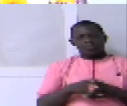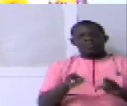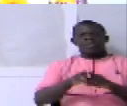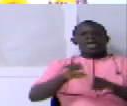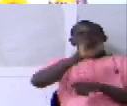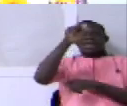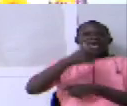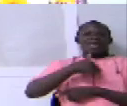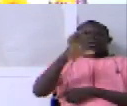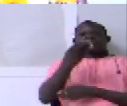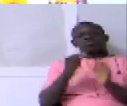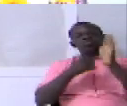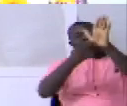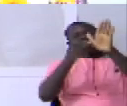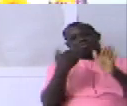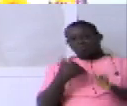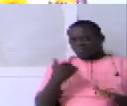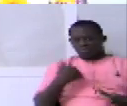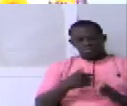I cannot produce it.